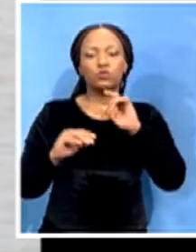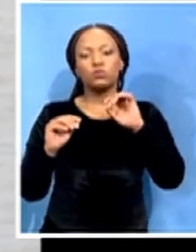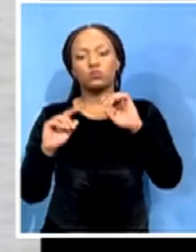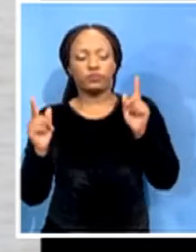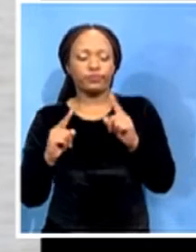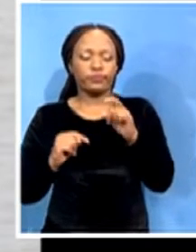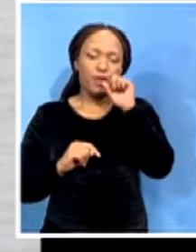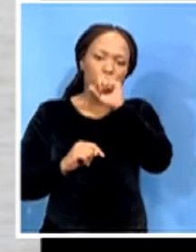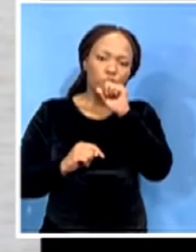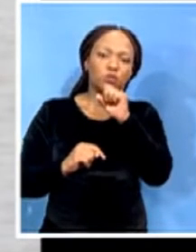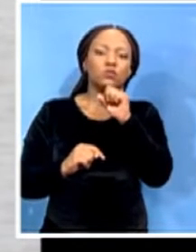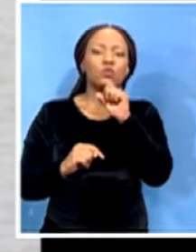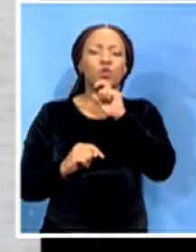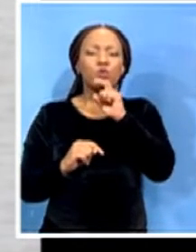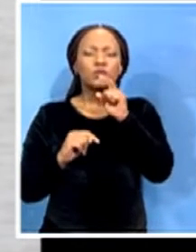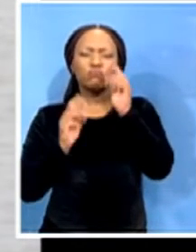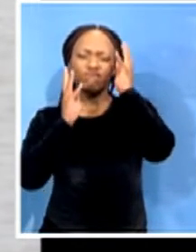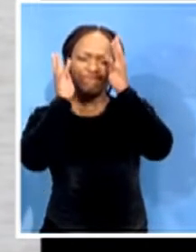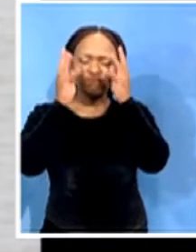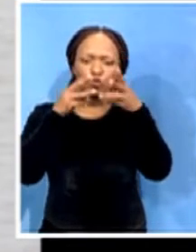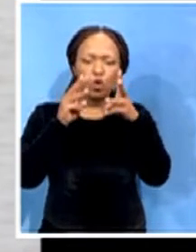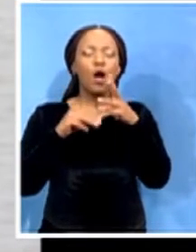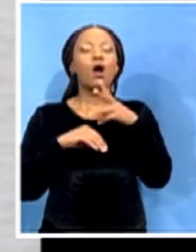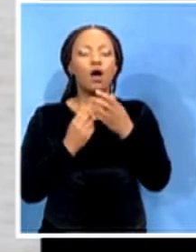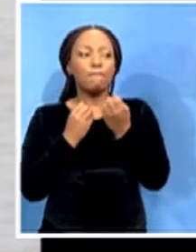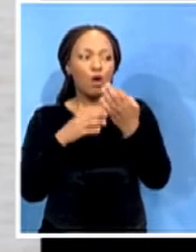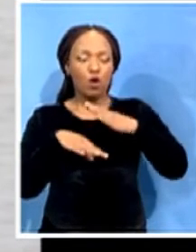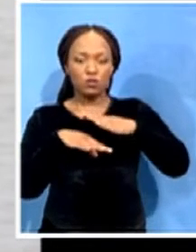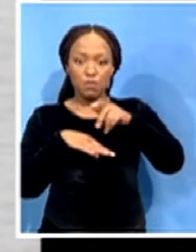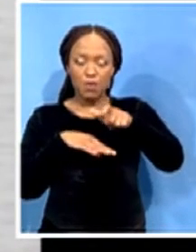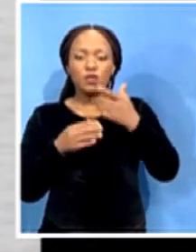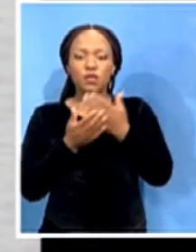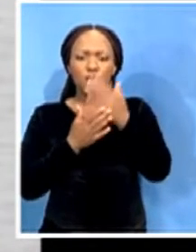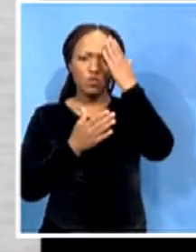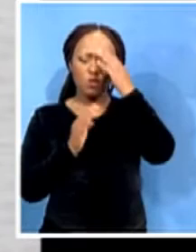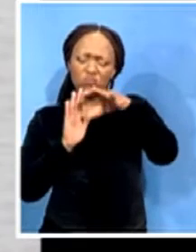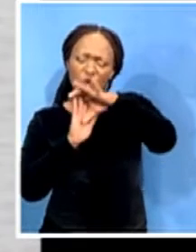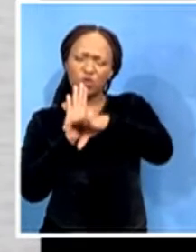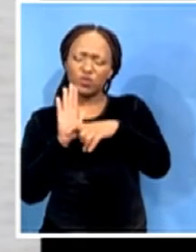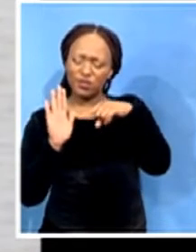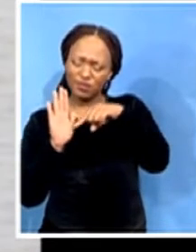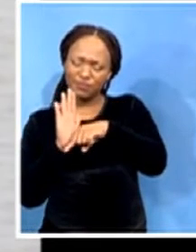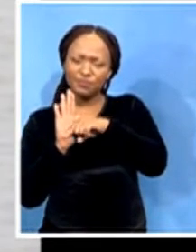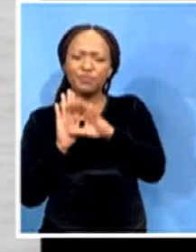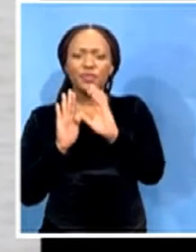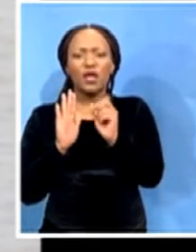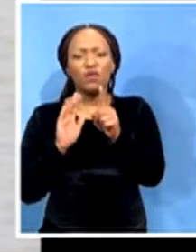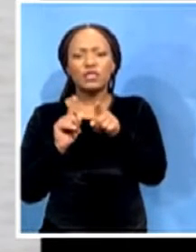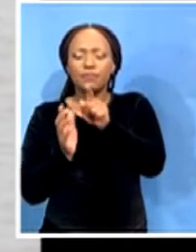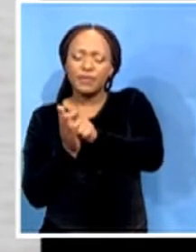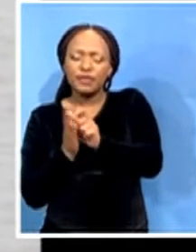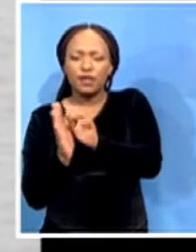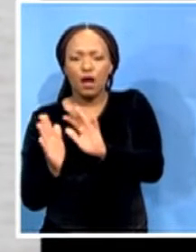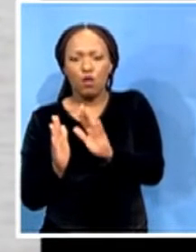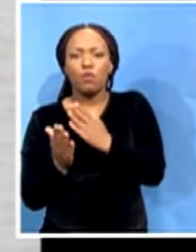will know what the Constitution says and also will know how the Constitution was written. What do you think we don't know enough about